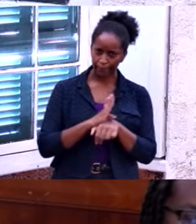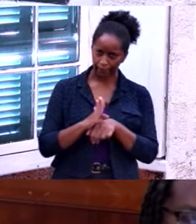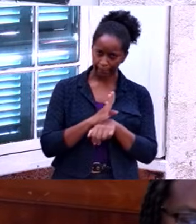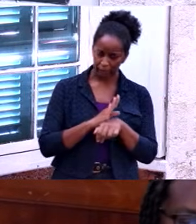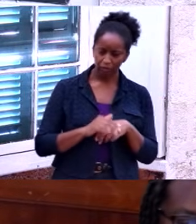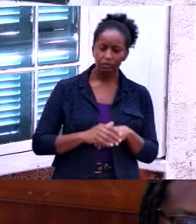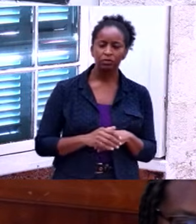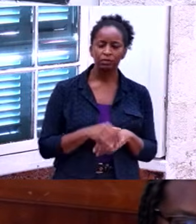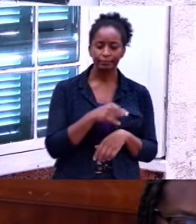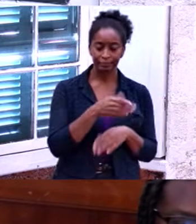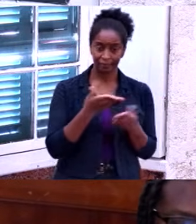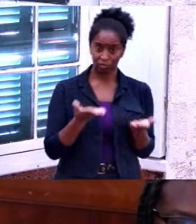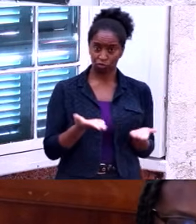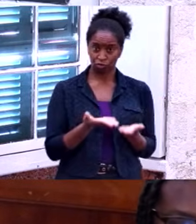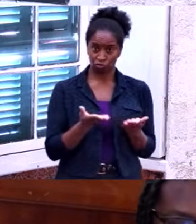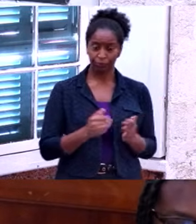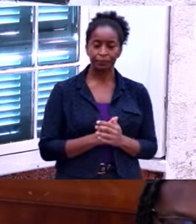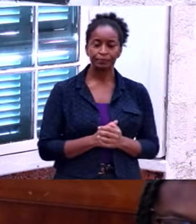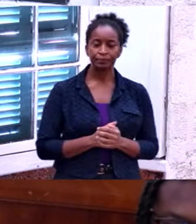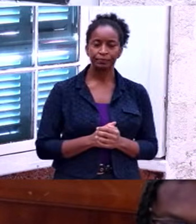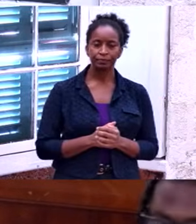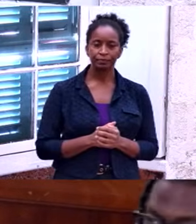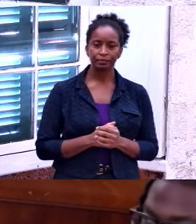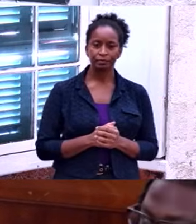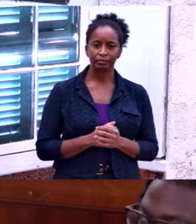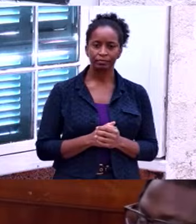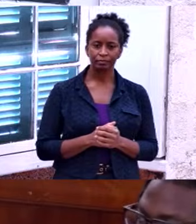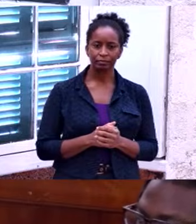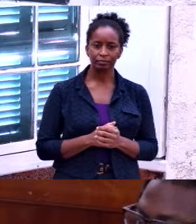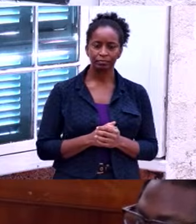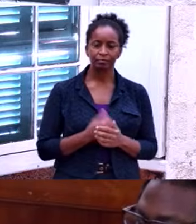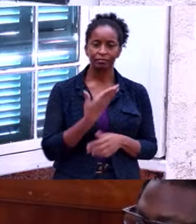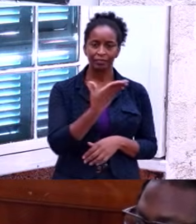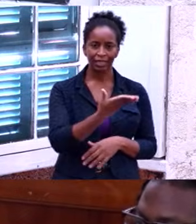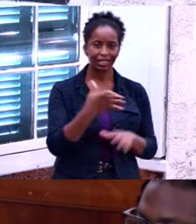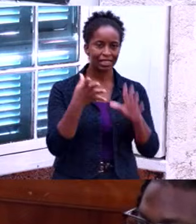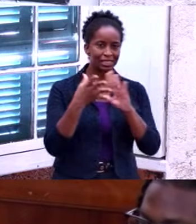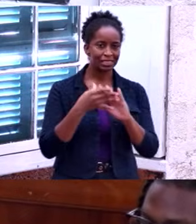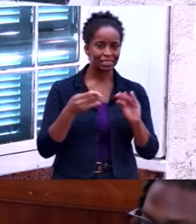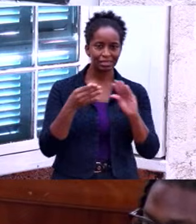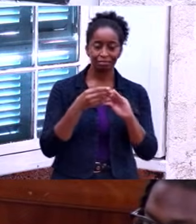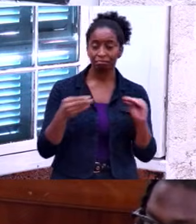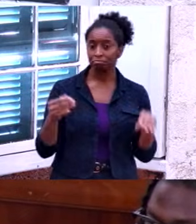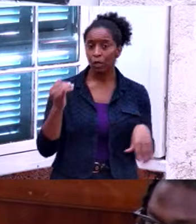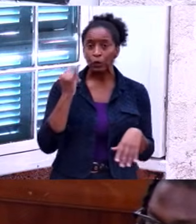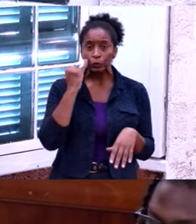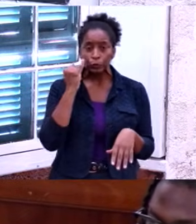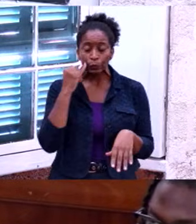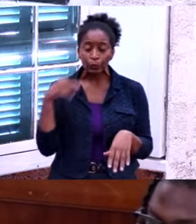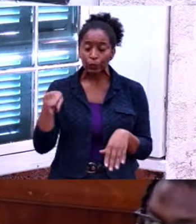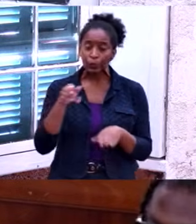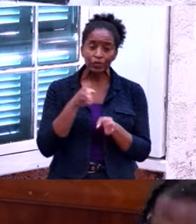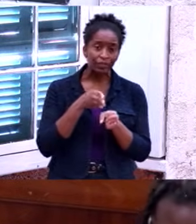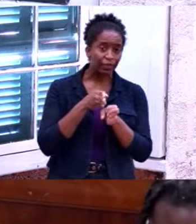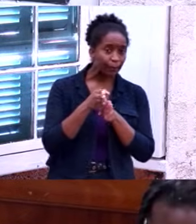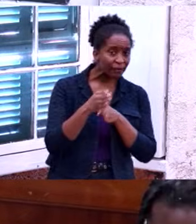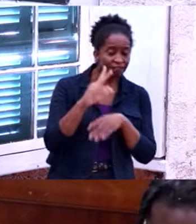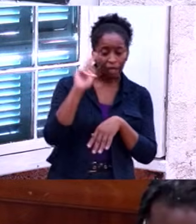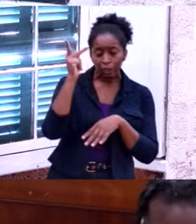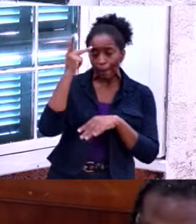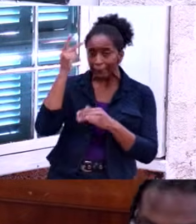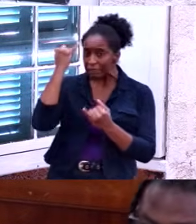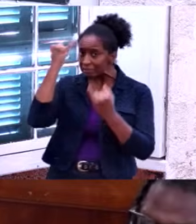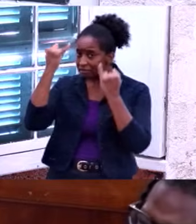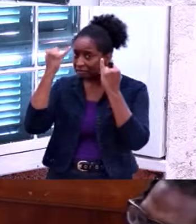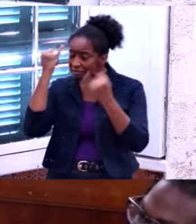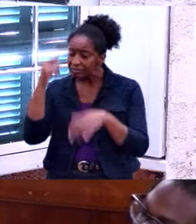of Barbados, to make the point that even if political theorists and lawyers and scholars would disagree that